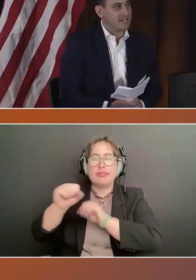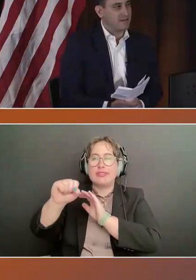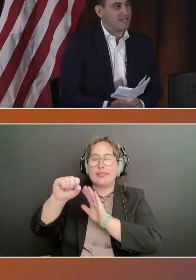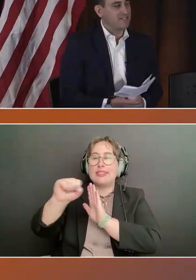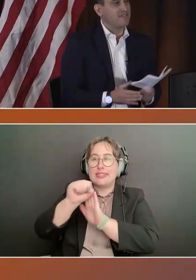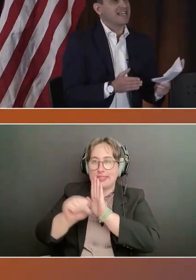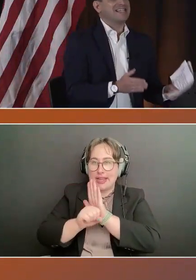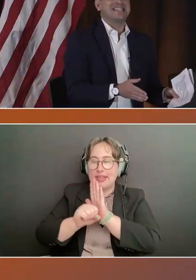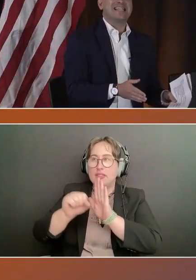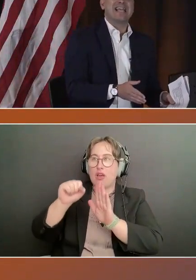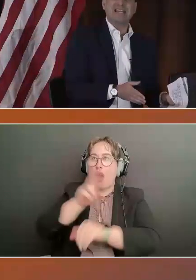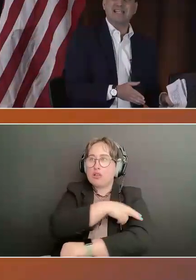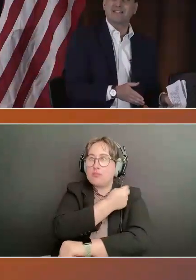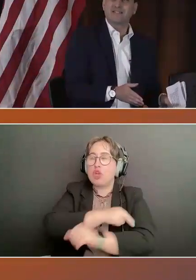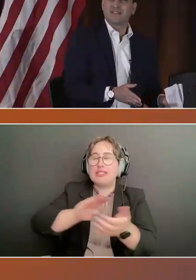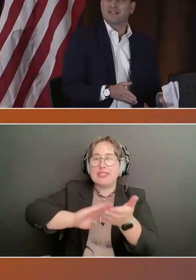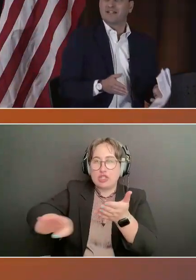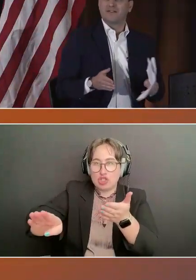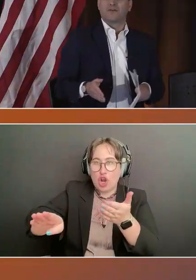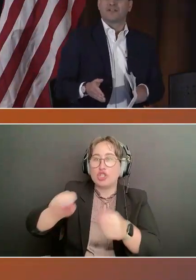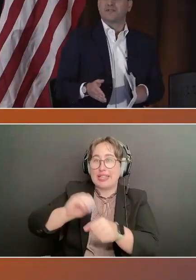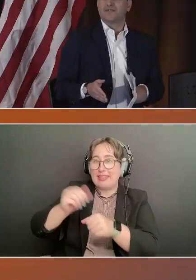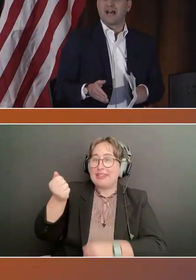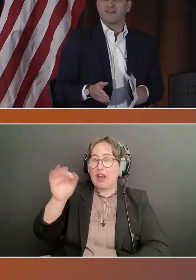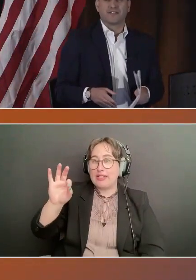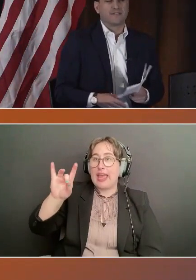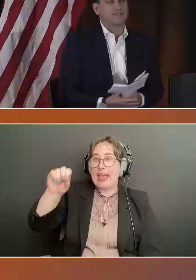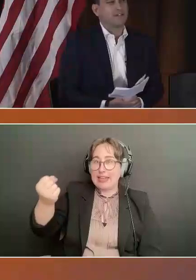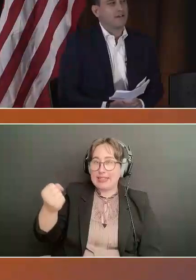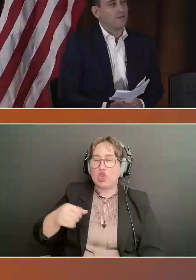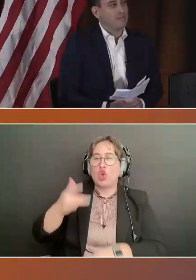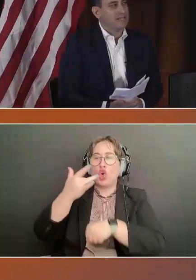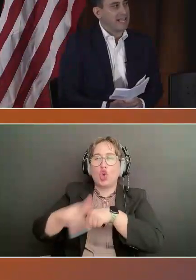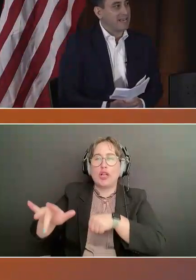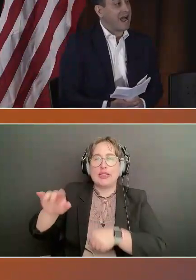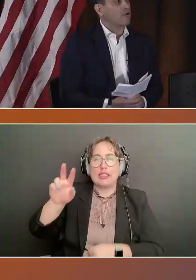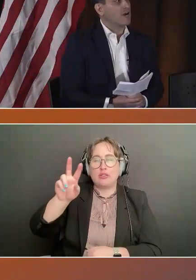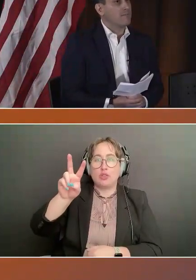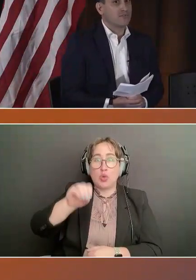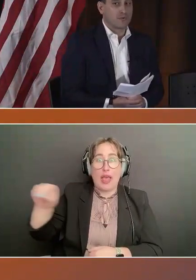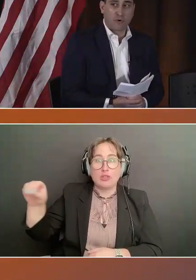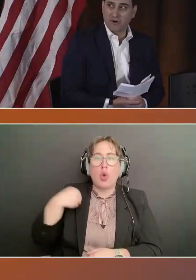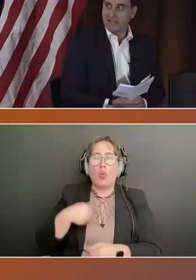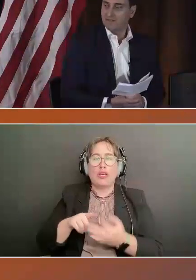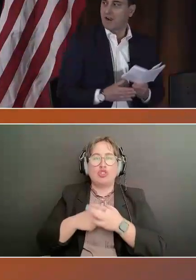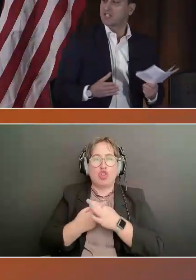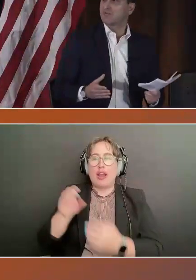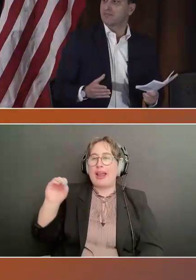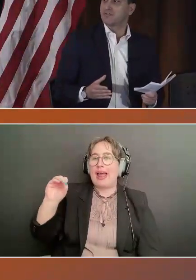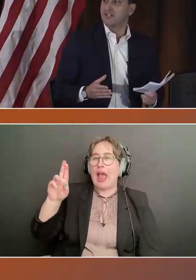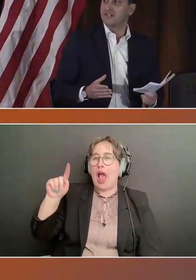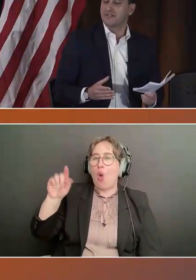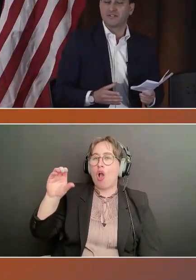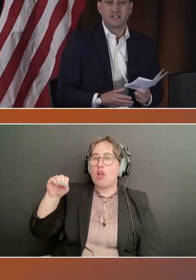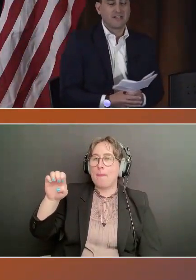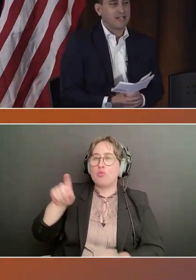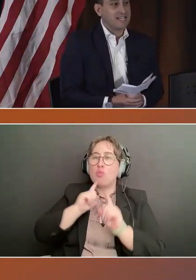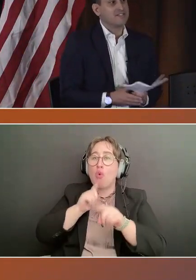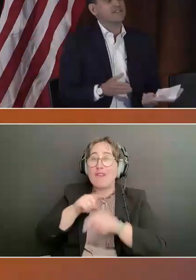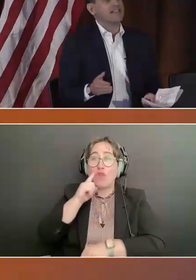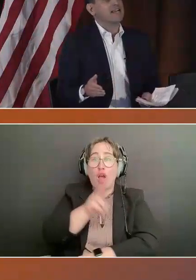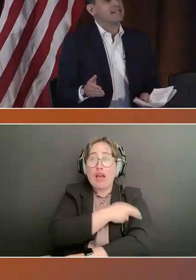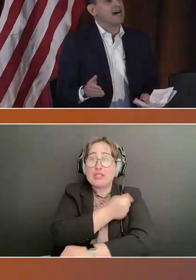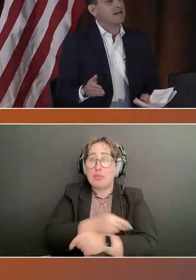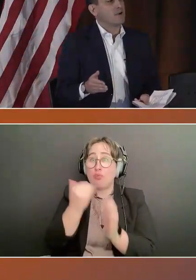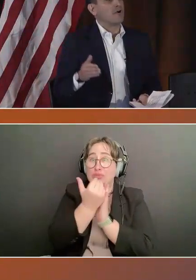discharge database in the 1980s. In the early 2000s, we began outcomes reporting for hospital procedures, and